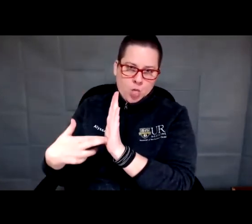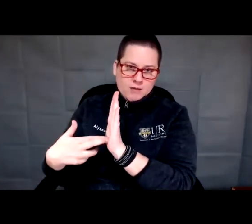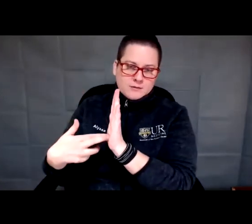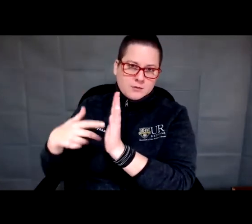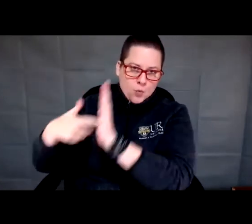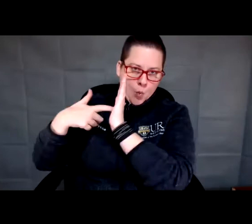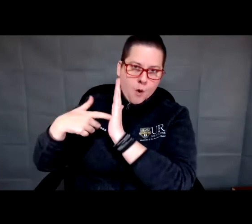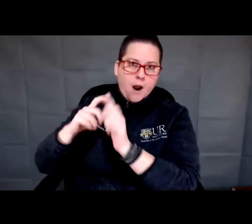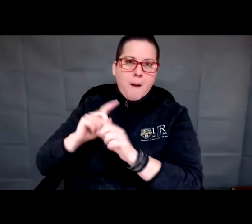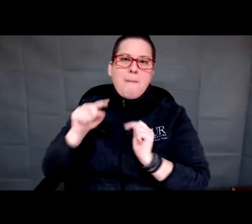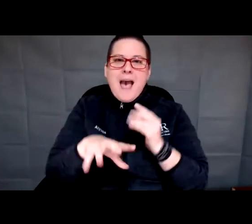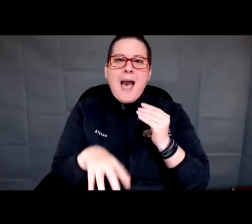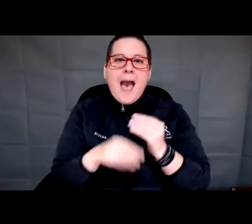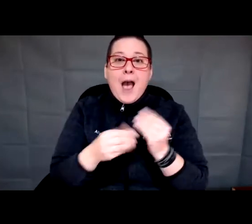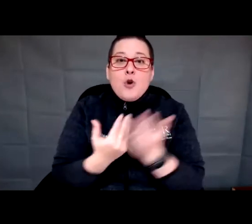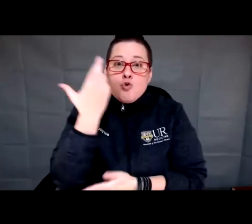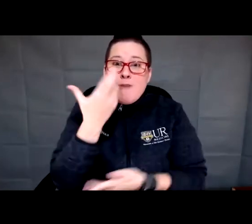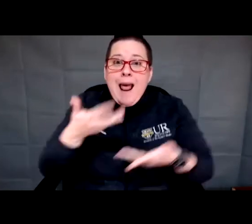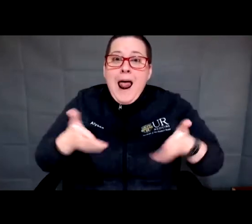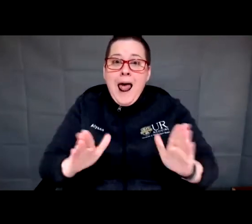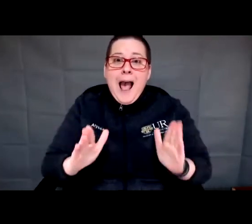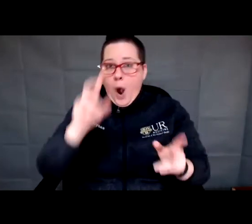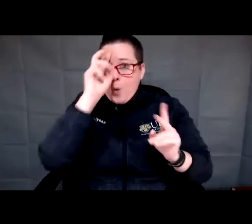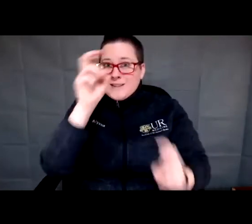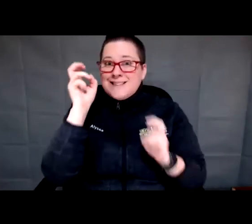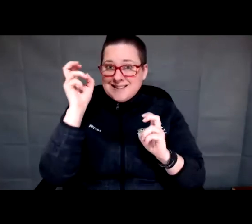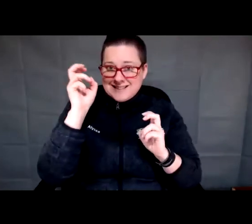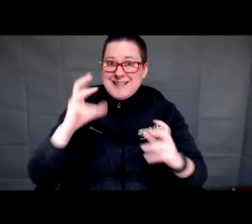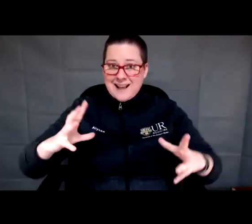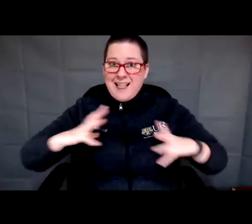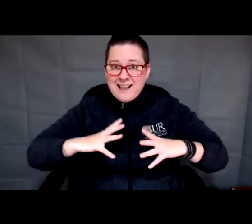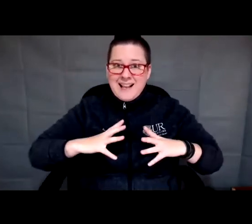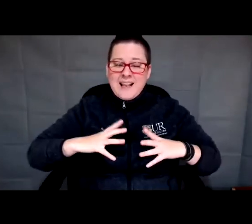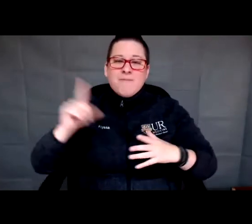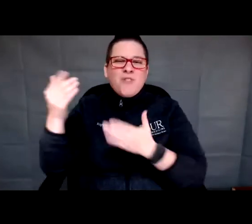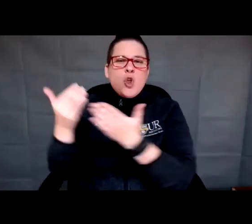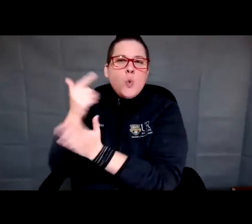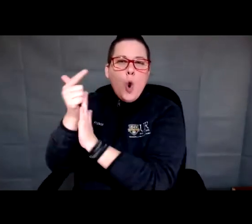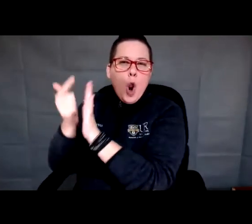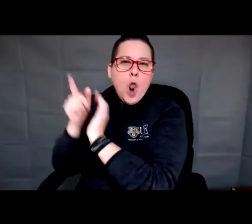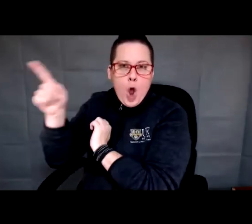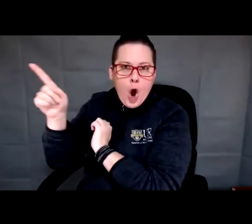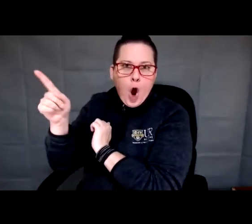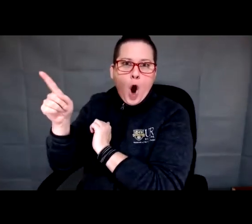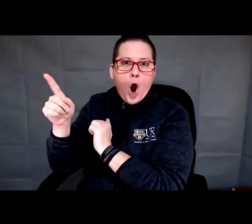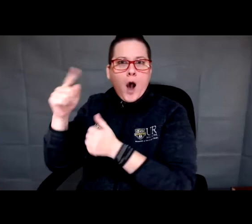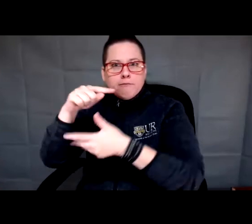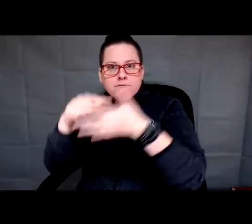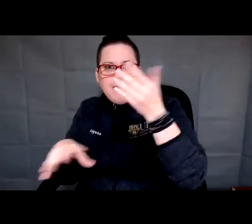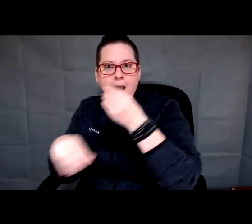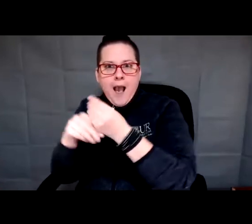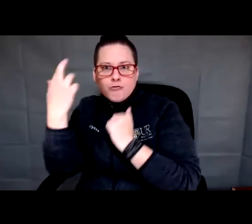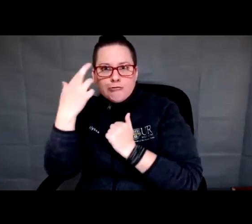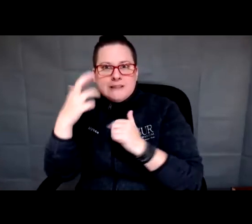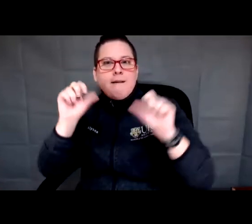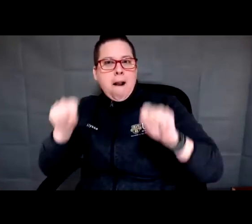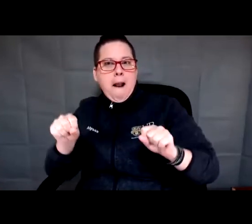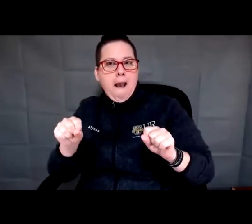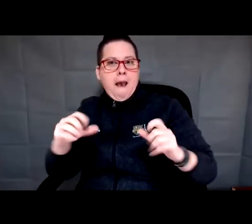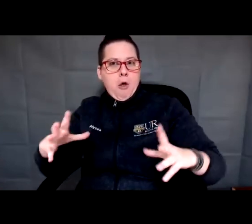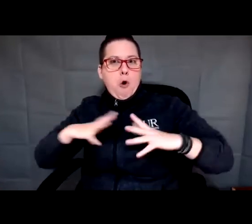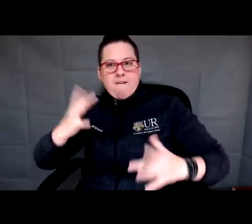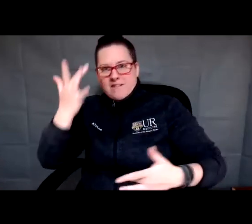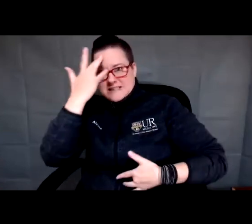new reasons for sick leave as part of this new law. And so there'll be additional reasons